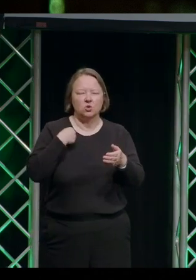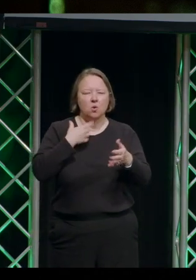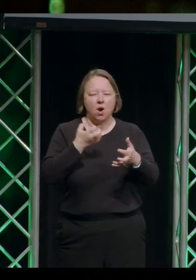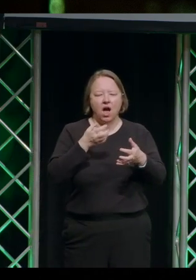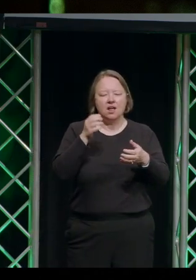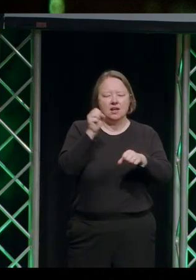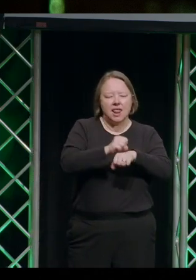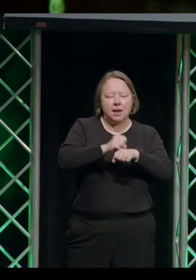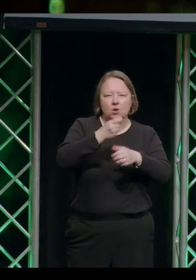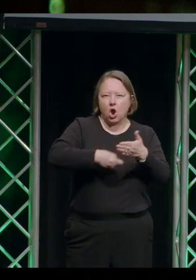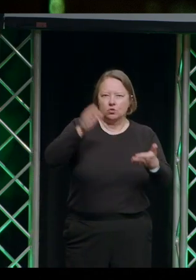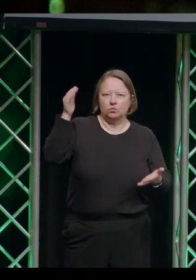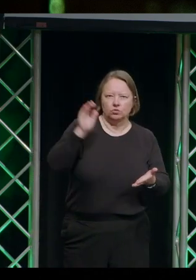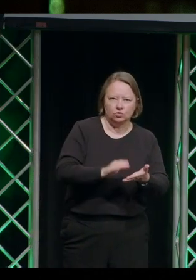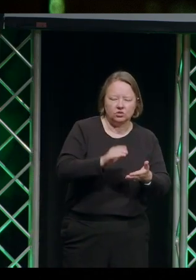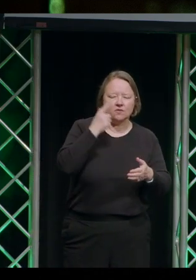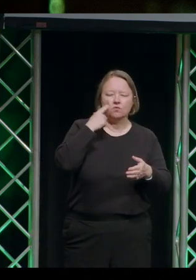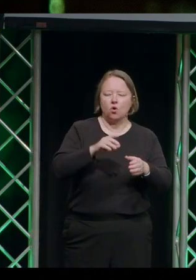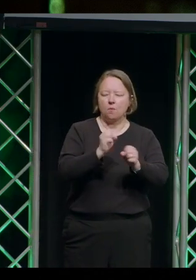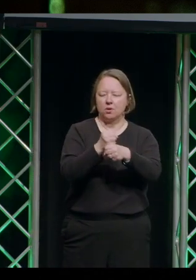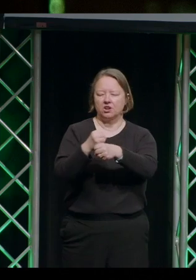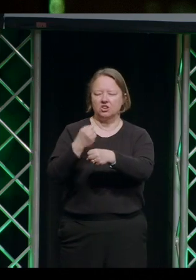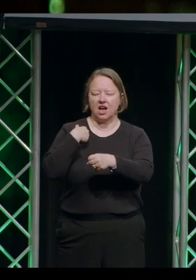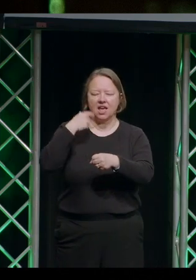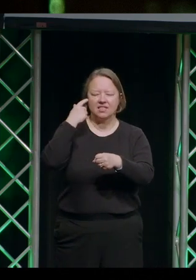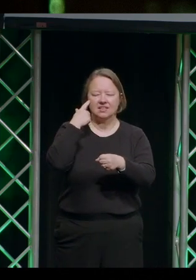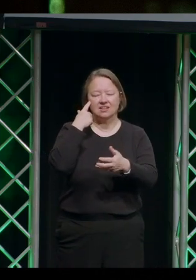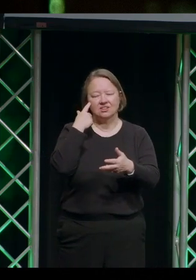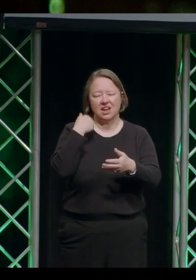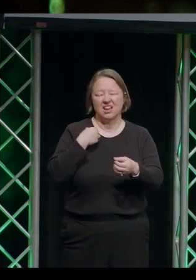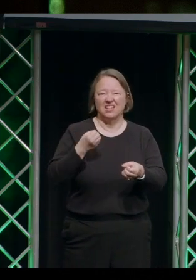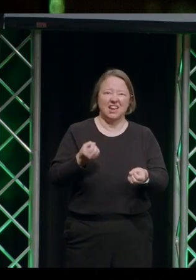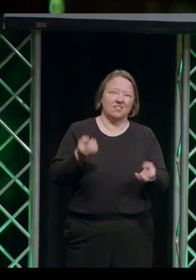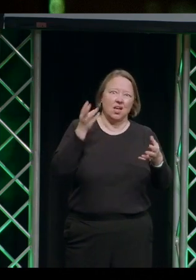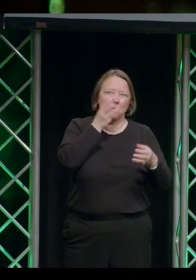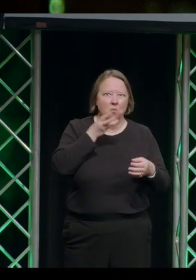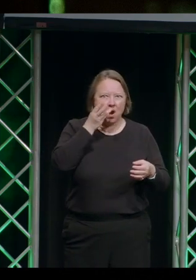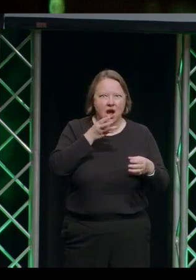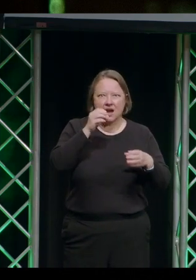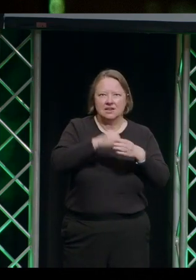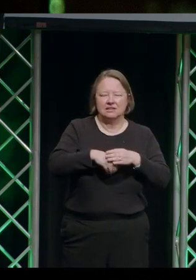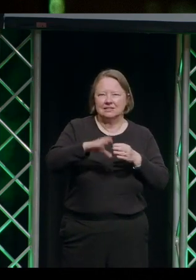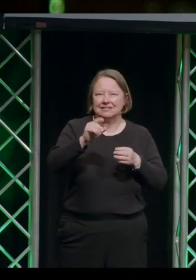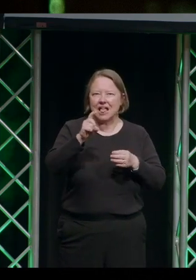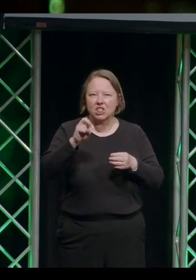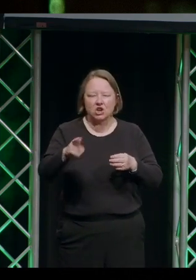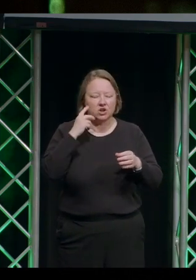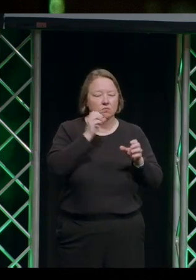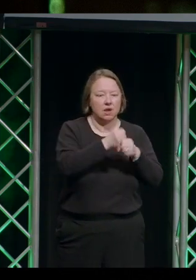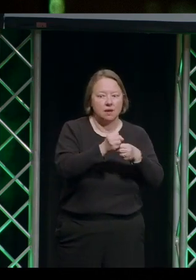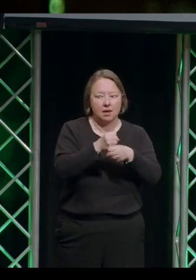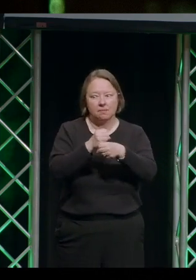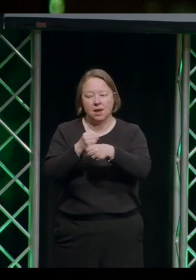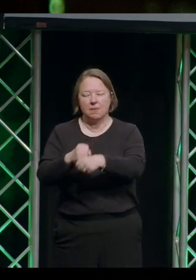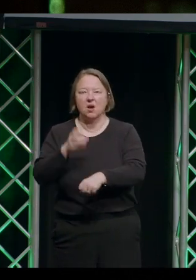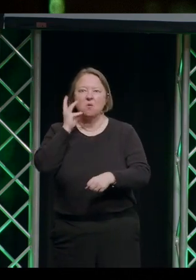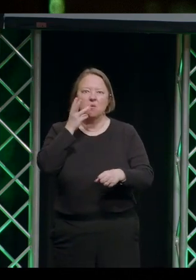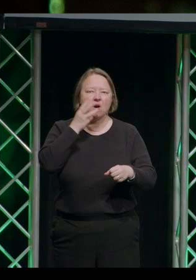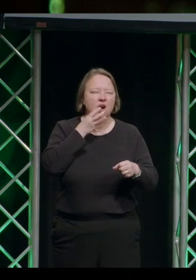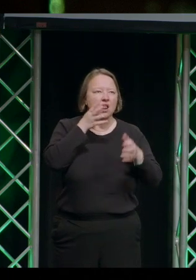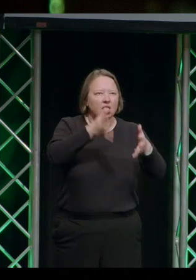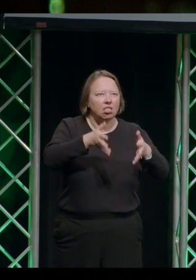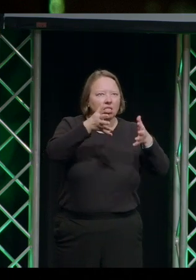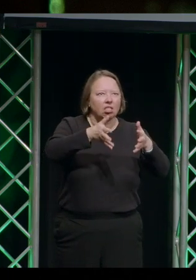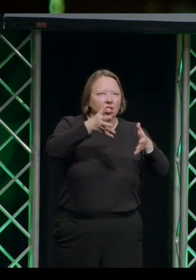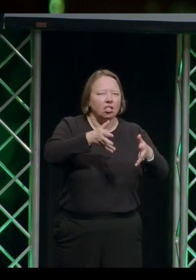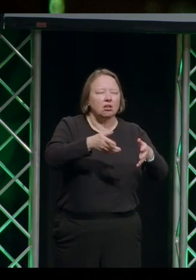And in regards to production, think of it kind of like wine. You have a bunch of wine in the cellar, and then it's producing, while you have a bunch of wine on the shelves. So we're